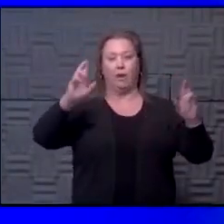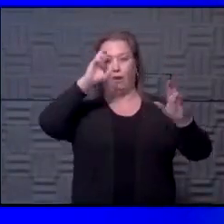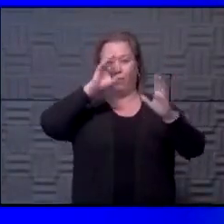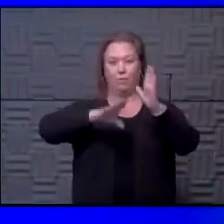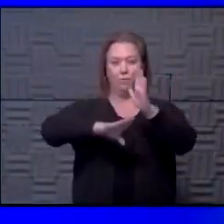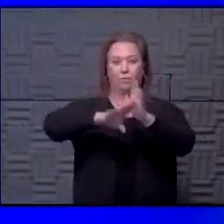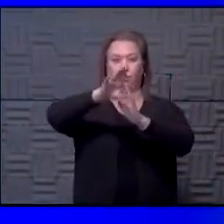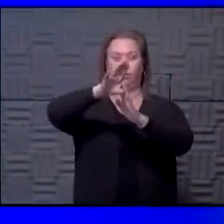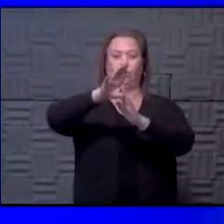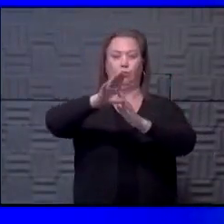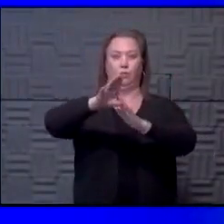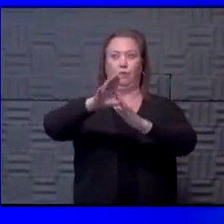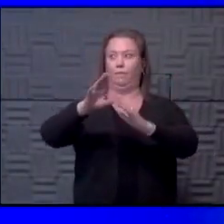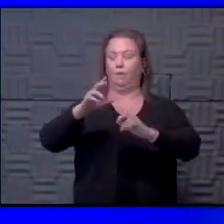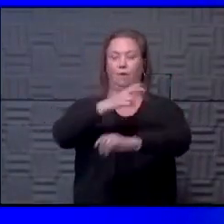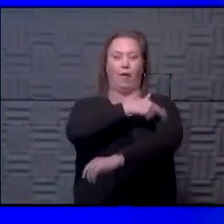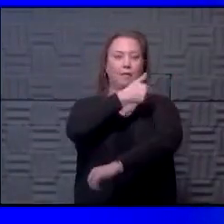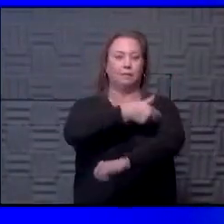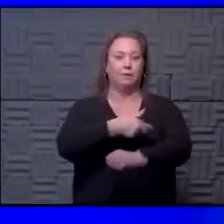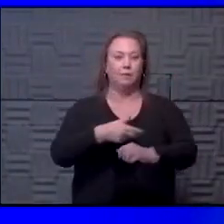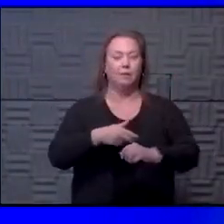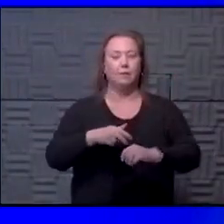surge, capacity-wise,